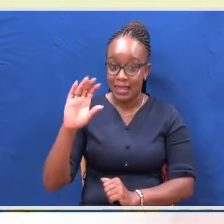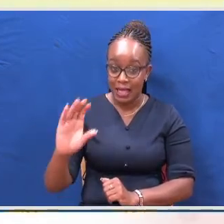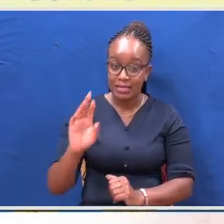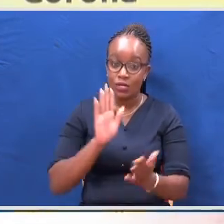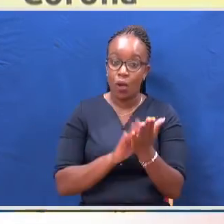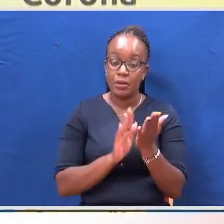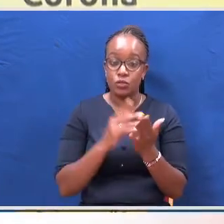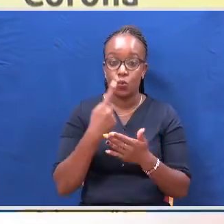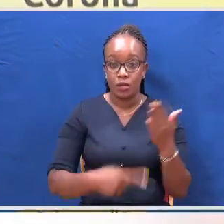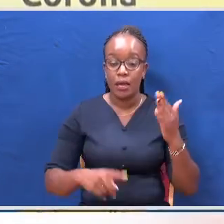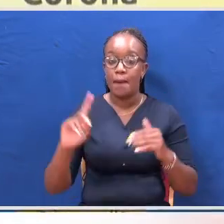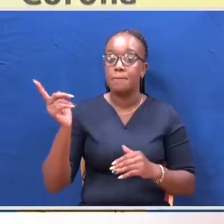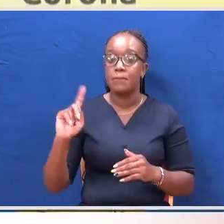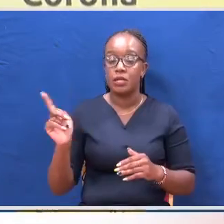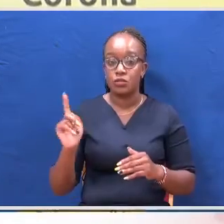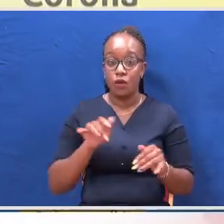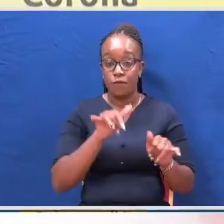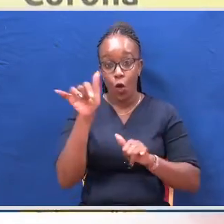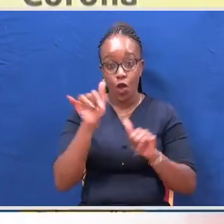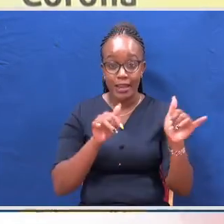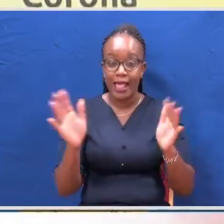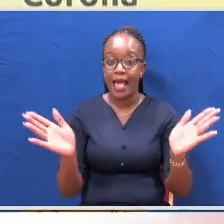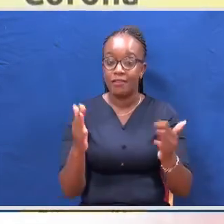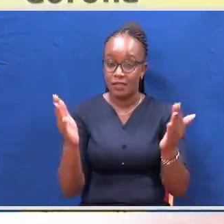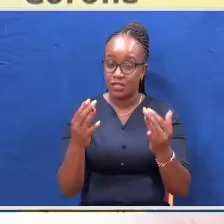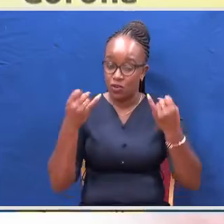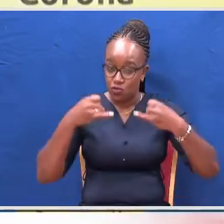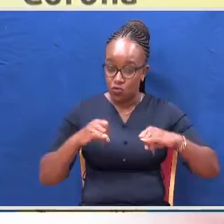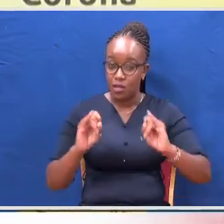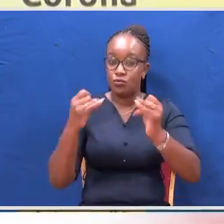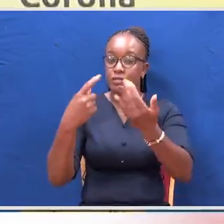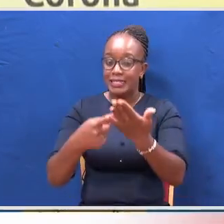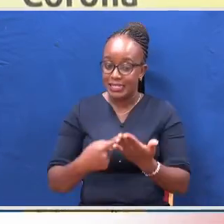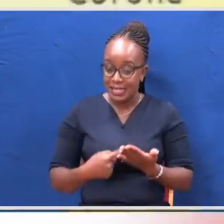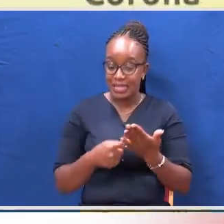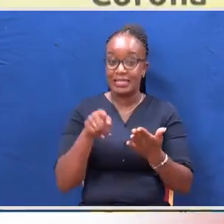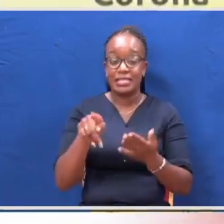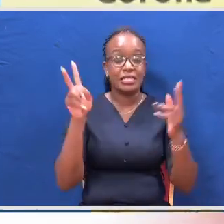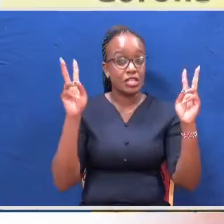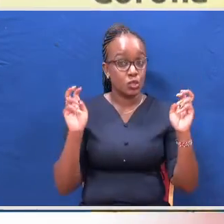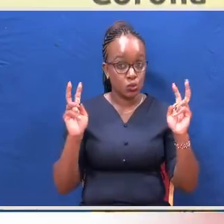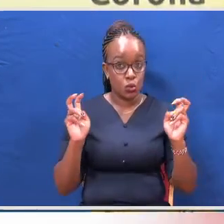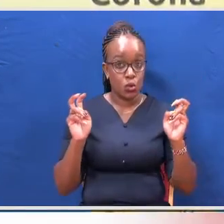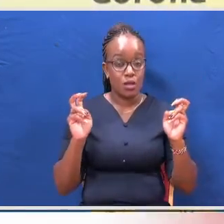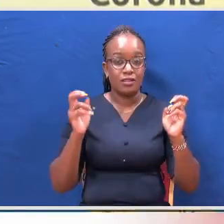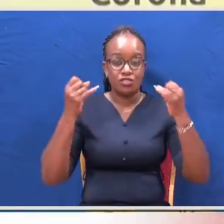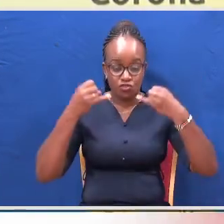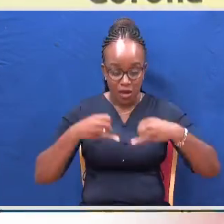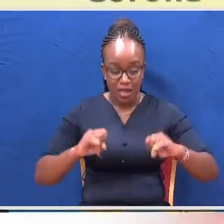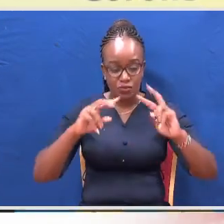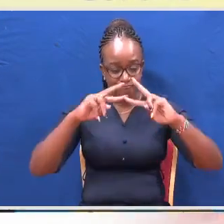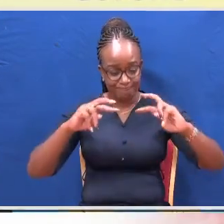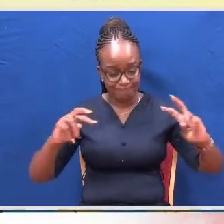Foreign Affairs takes up the matters where necessary to find out the details of